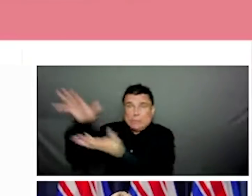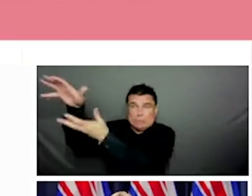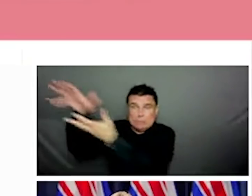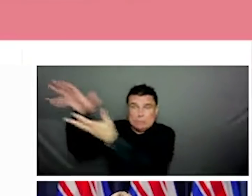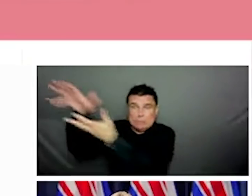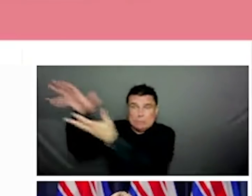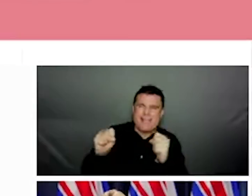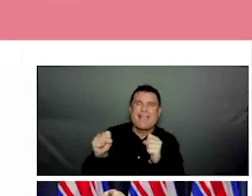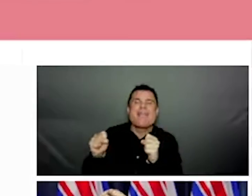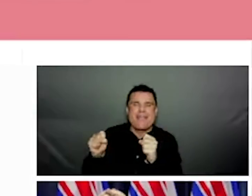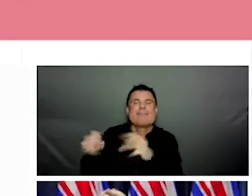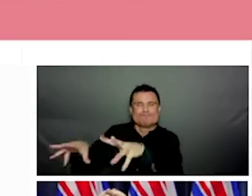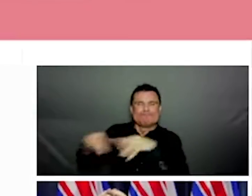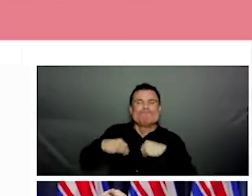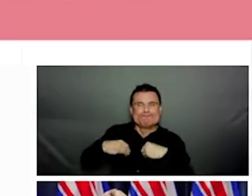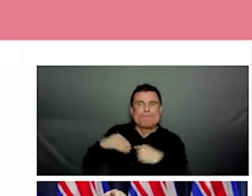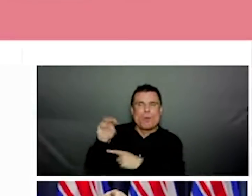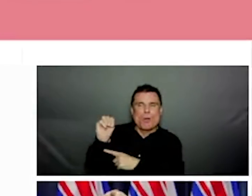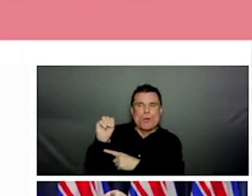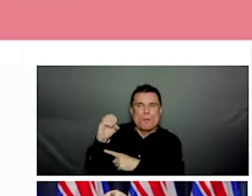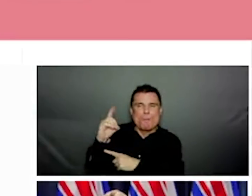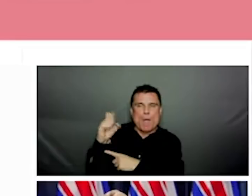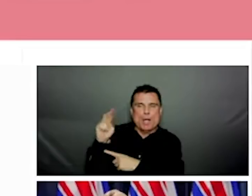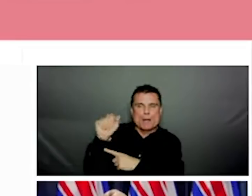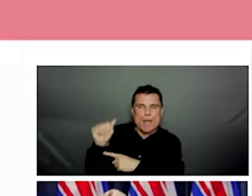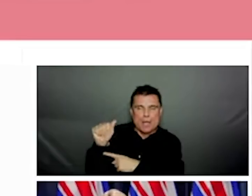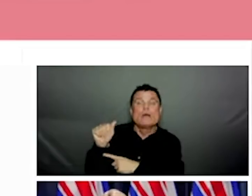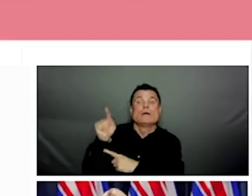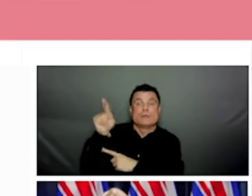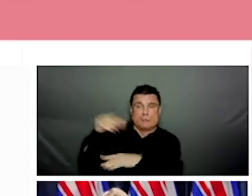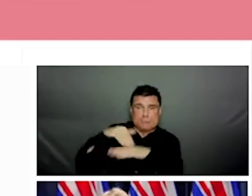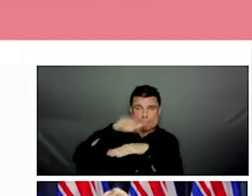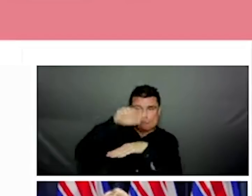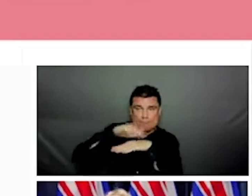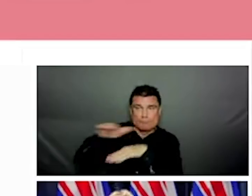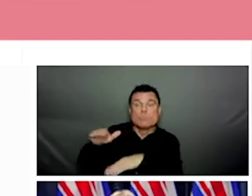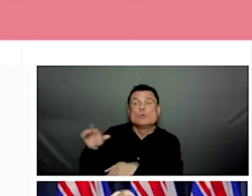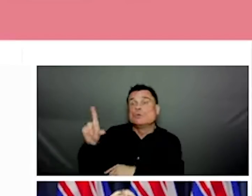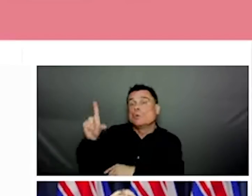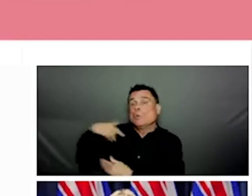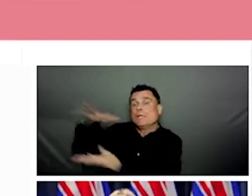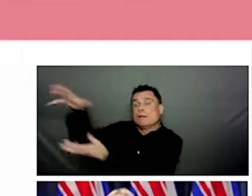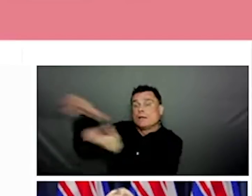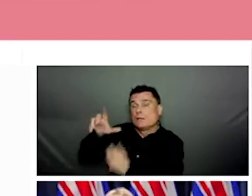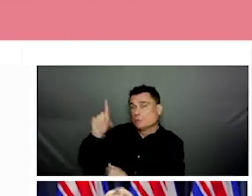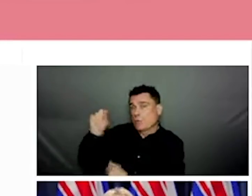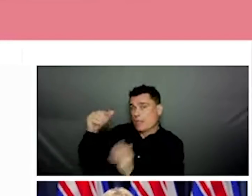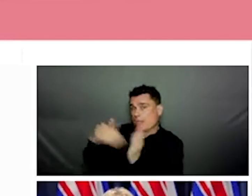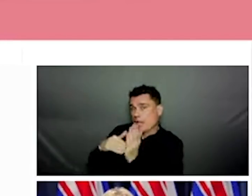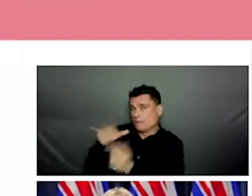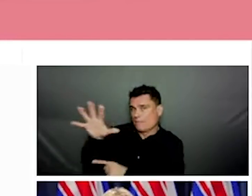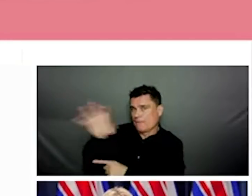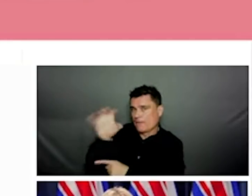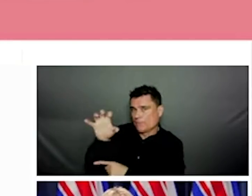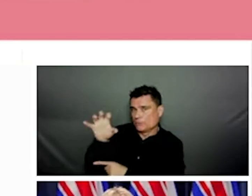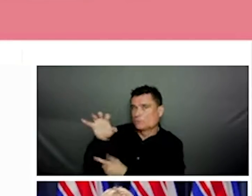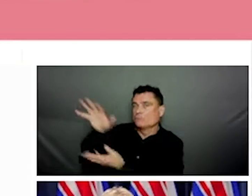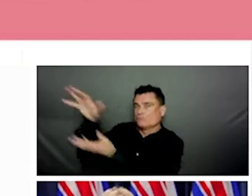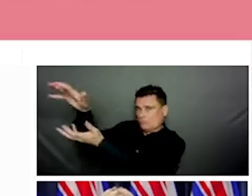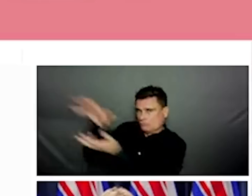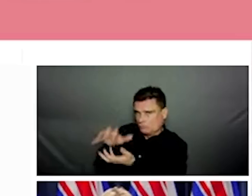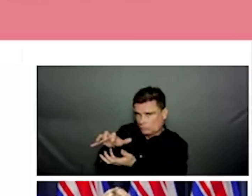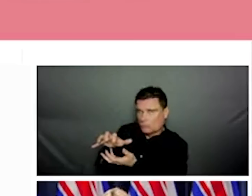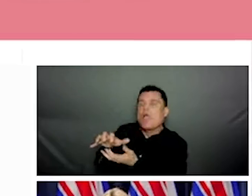population, gone in small amounts to each health authority, and with specific targeted amounts to the First Nations